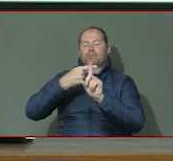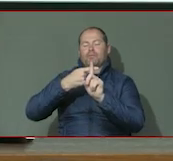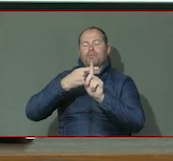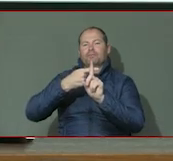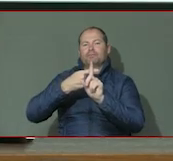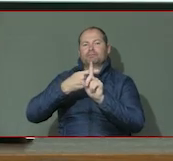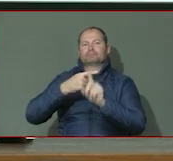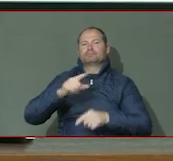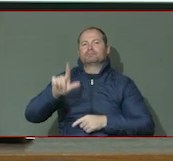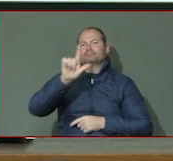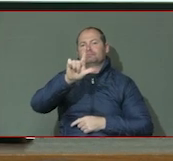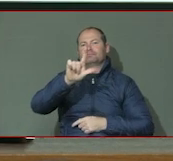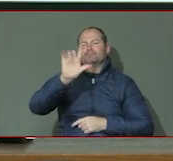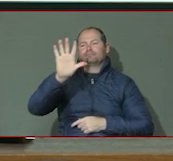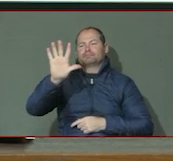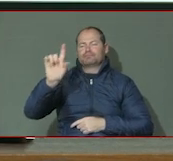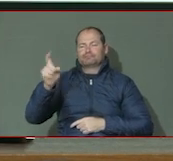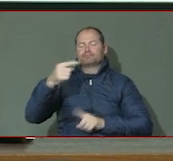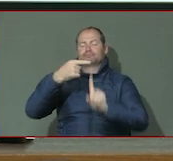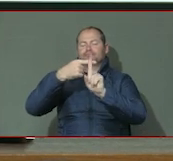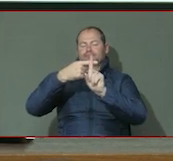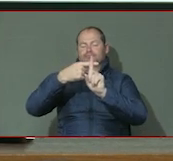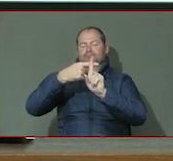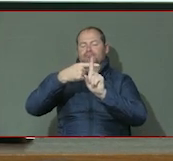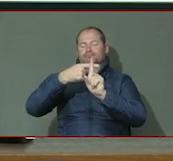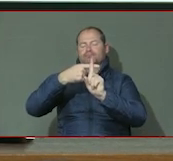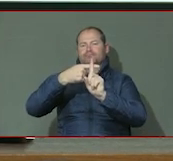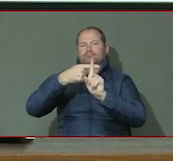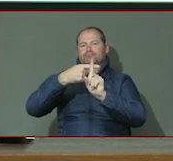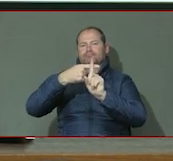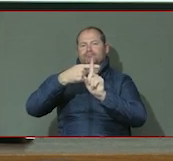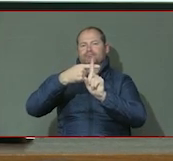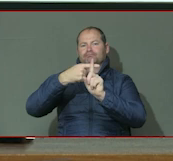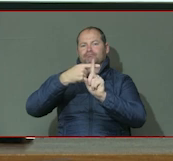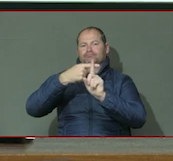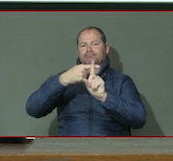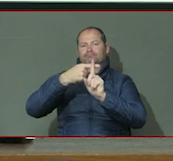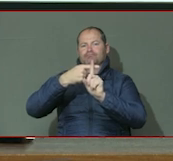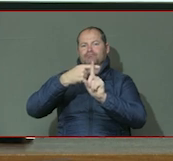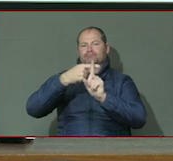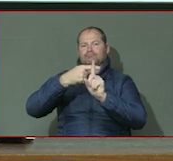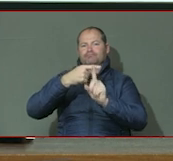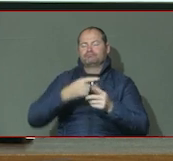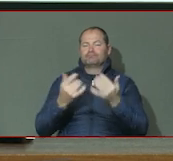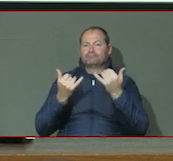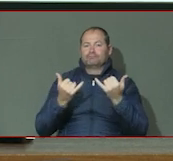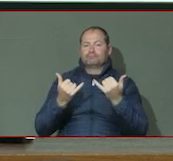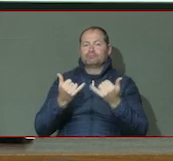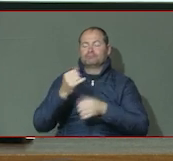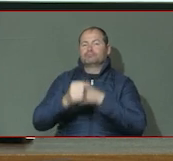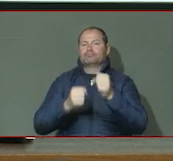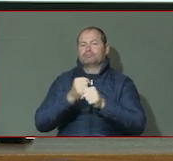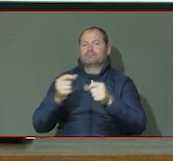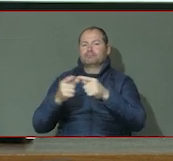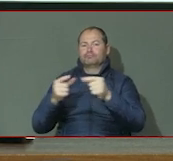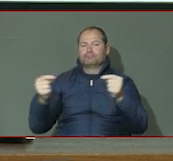75,000. Positive 75,000. At the end of the year, we had petty cash of 9,000.